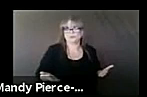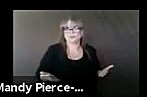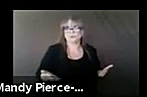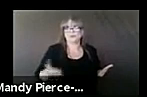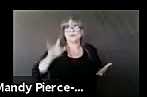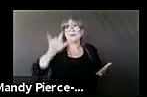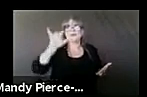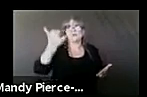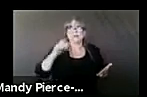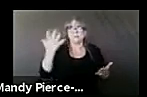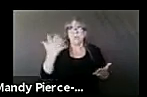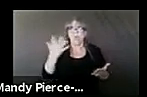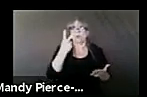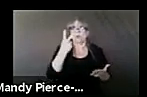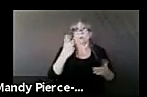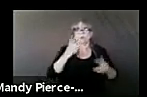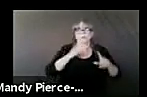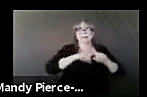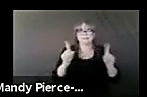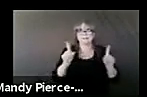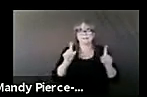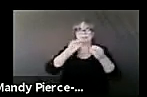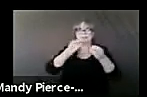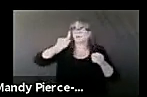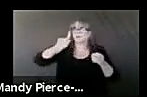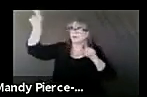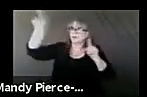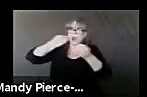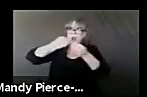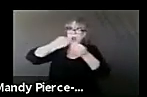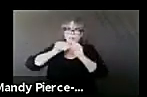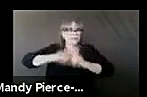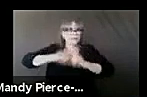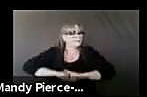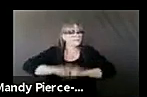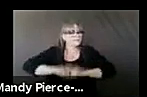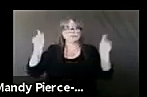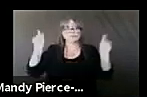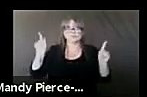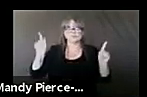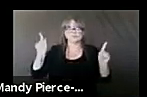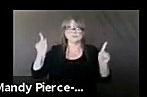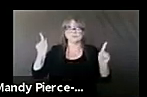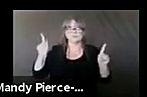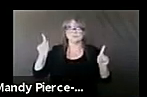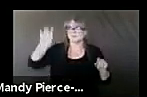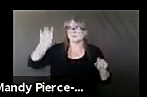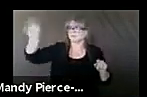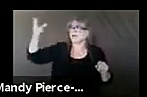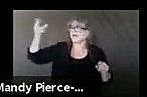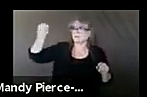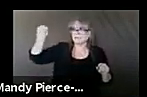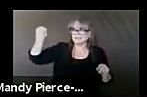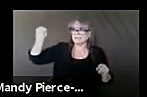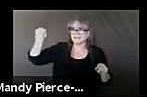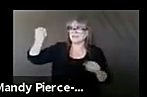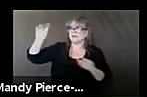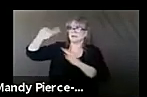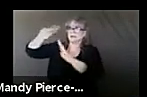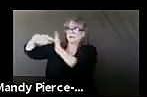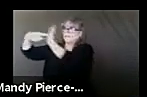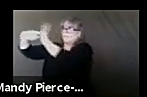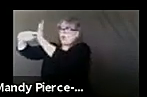some pretty significant differences between the IHME model and the Colorado model. This question is from Ellis